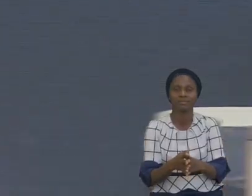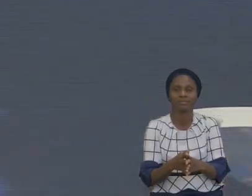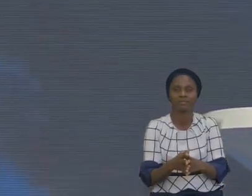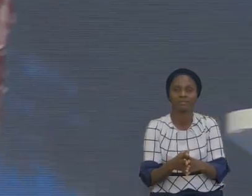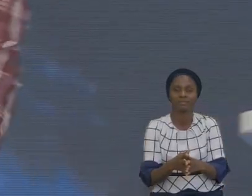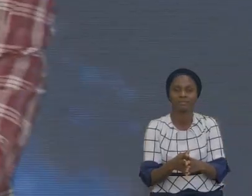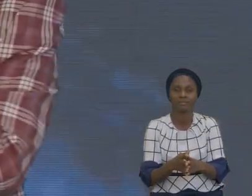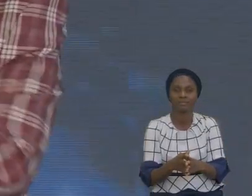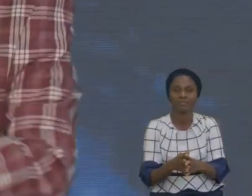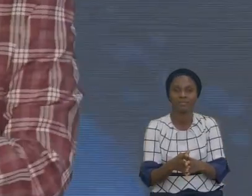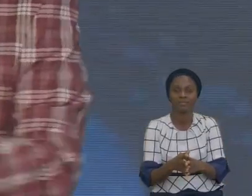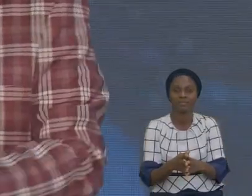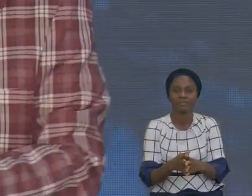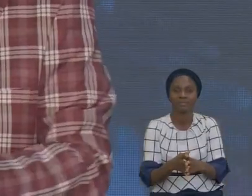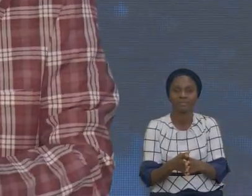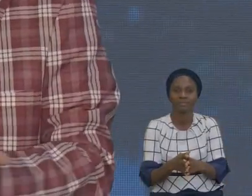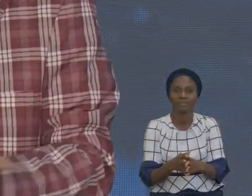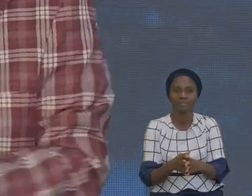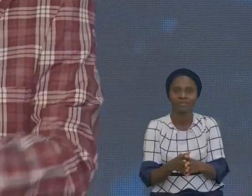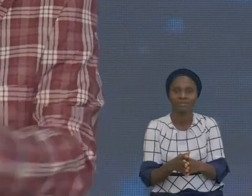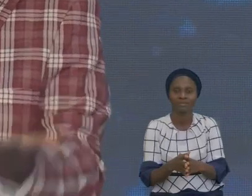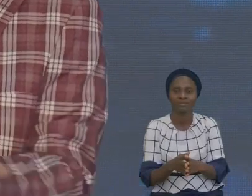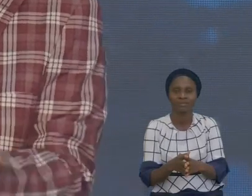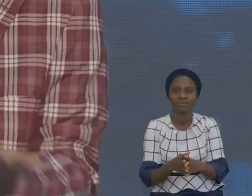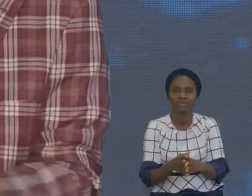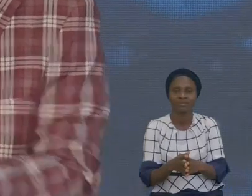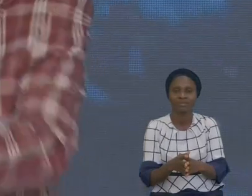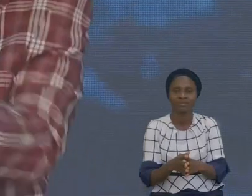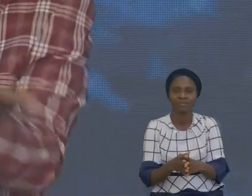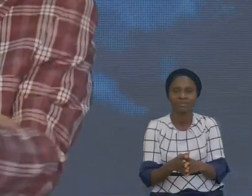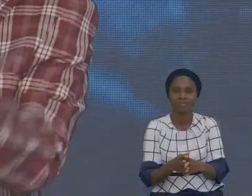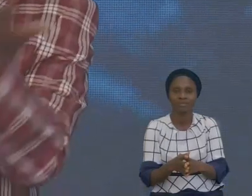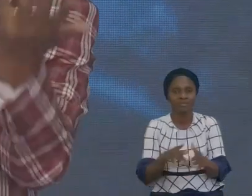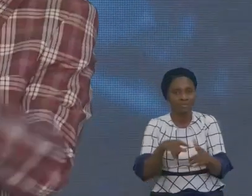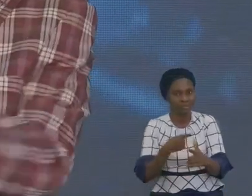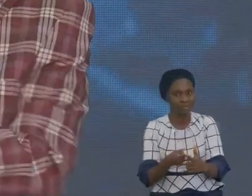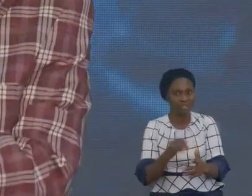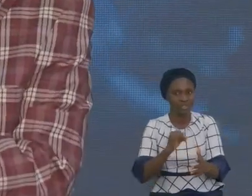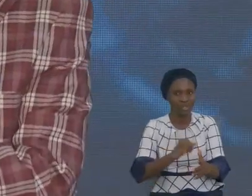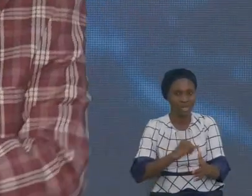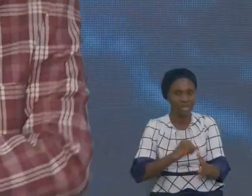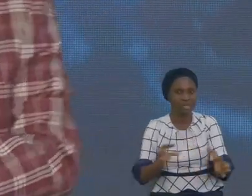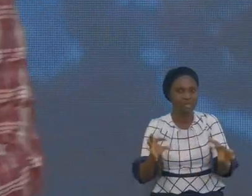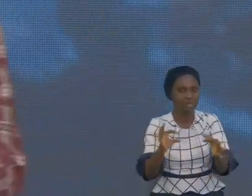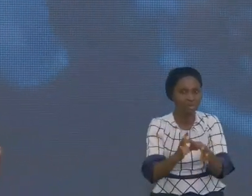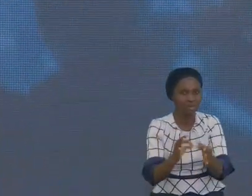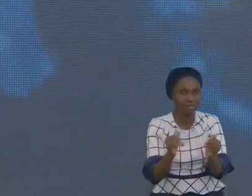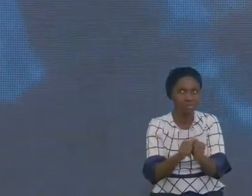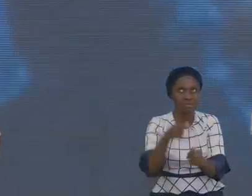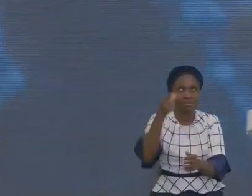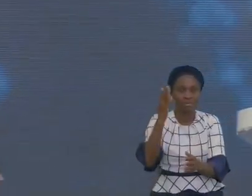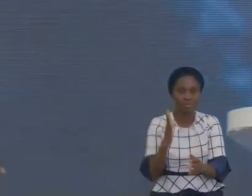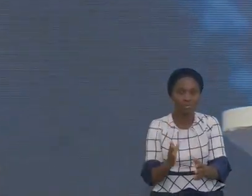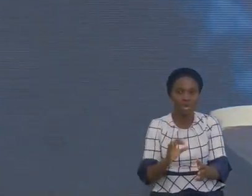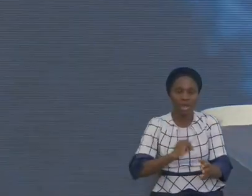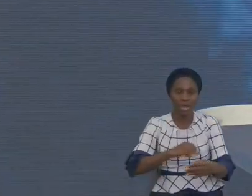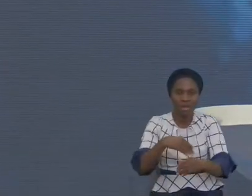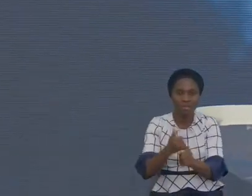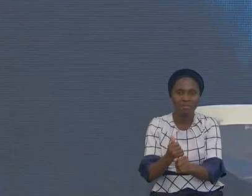And then I link up with God. I make a demand, I make a petition, I make prayers to God.